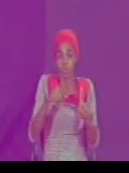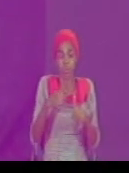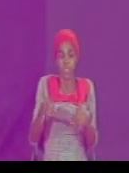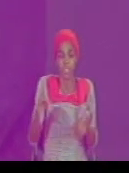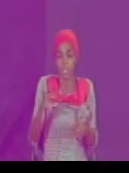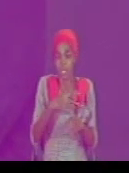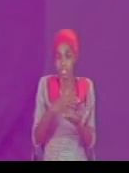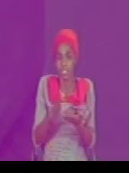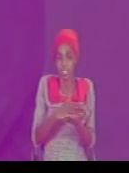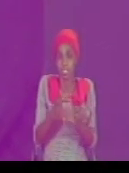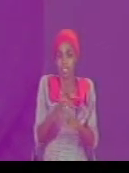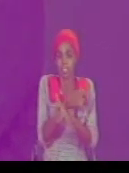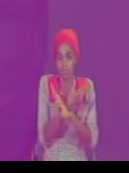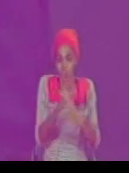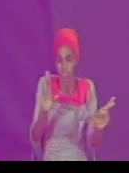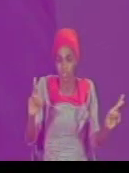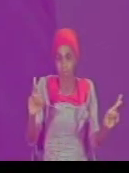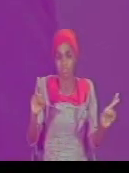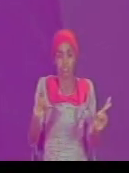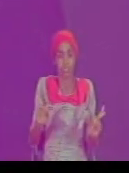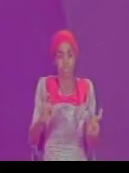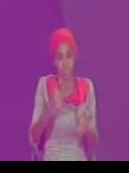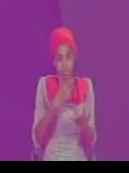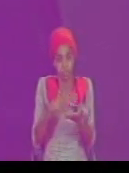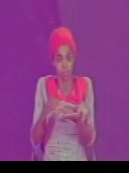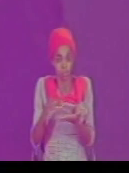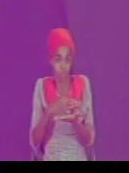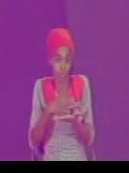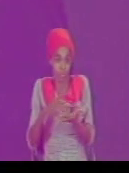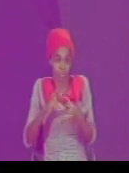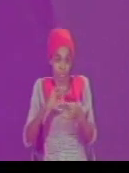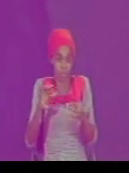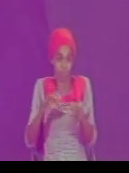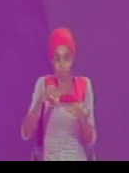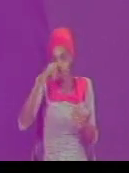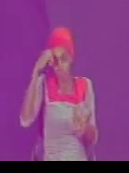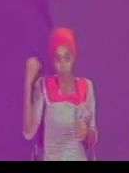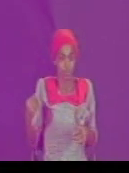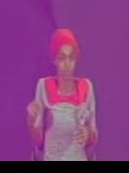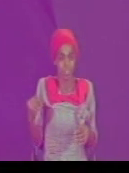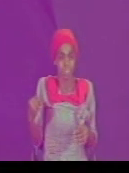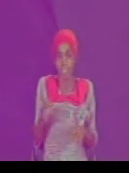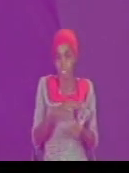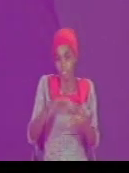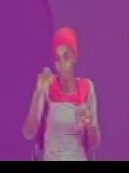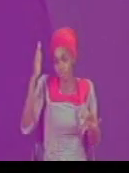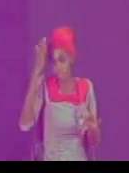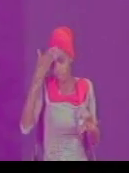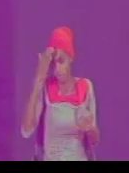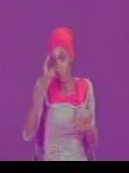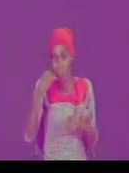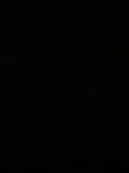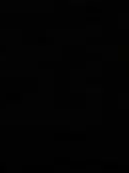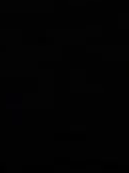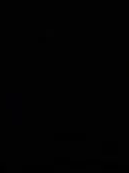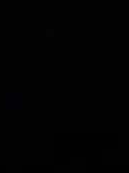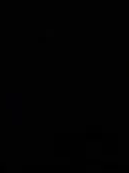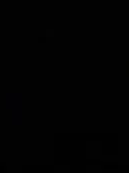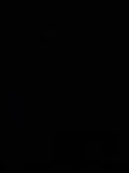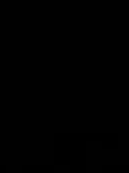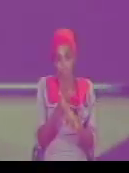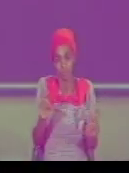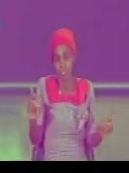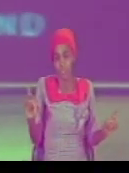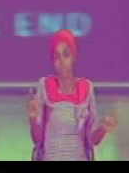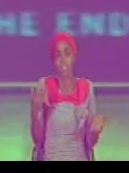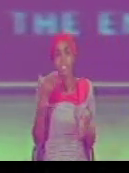angels fold their wings, because they never knew the joy of redemption. That's the kind